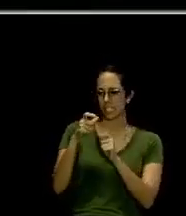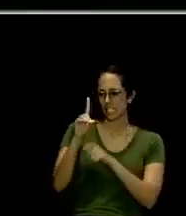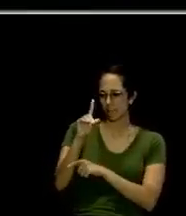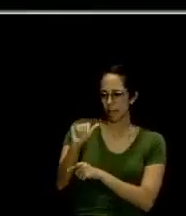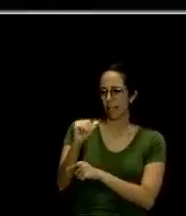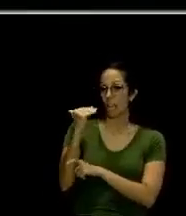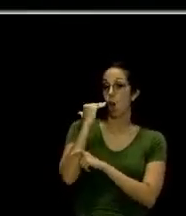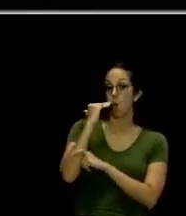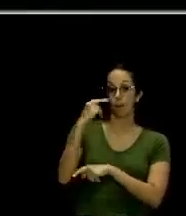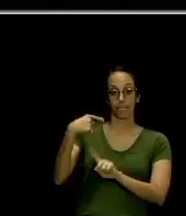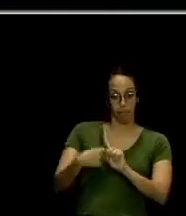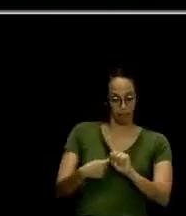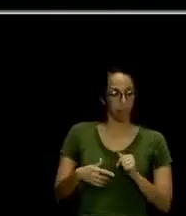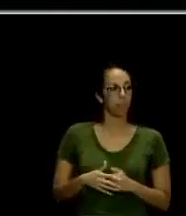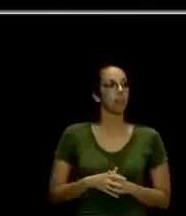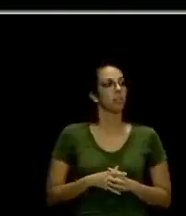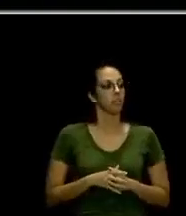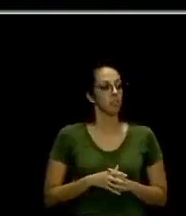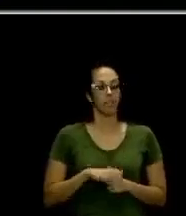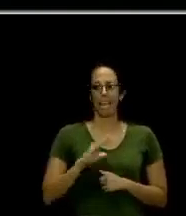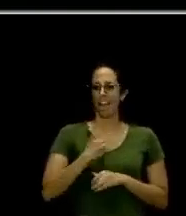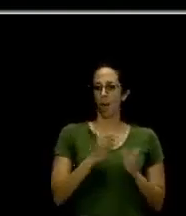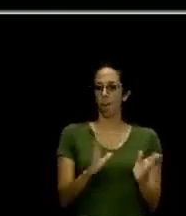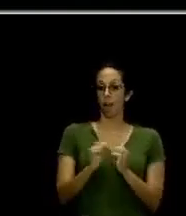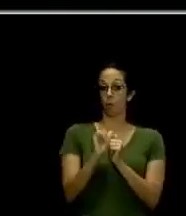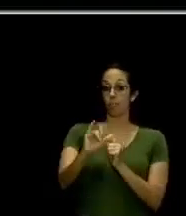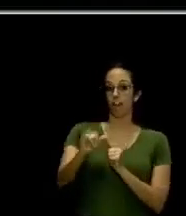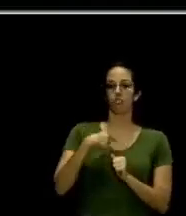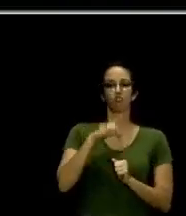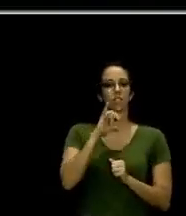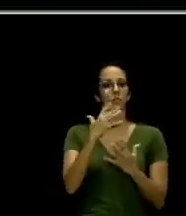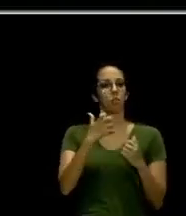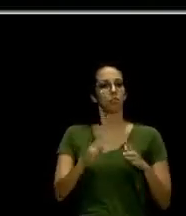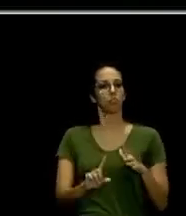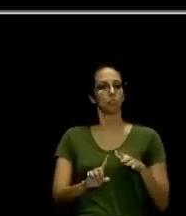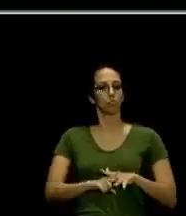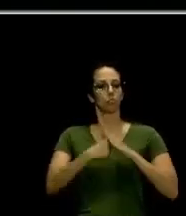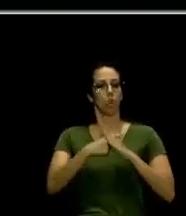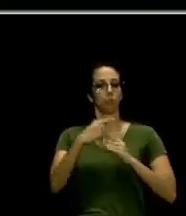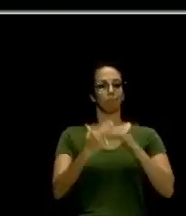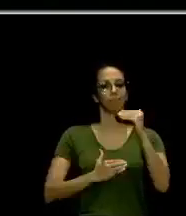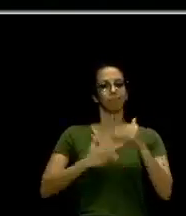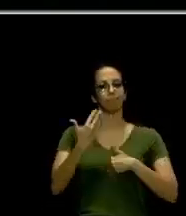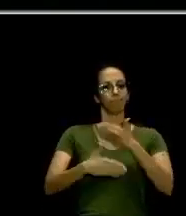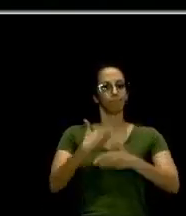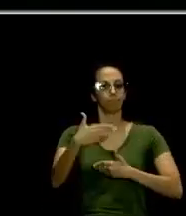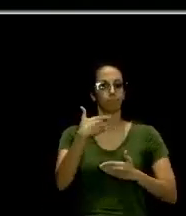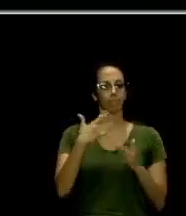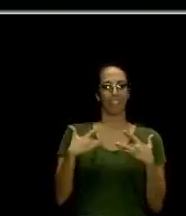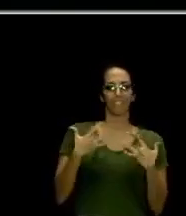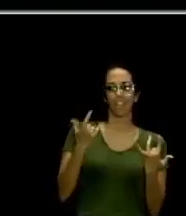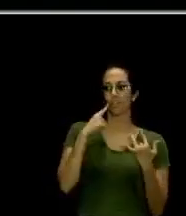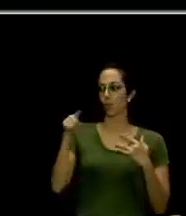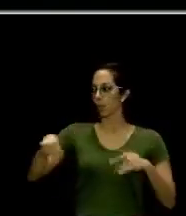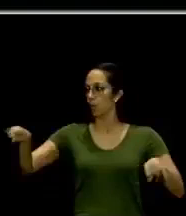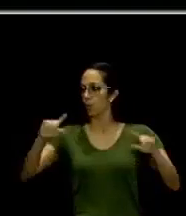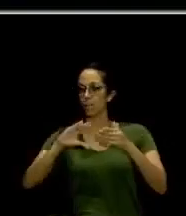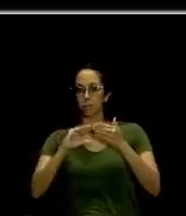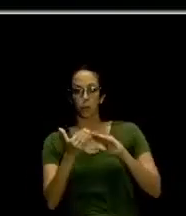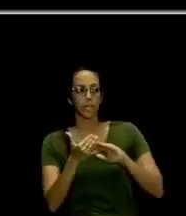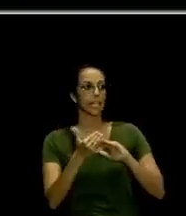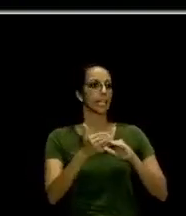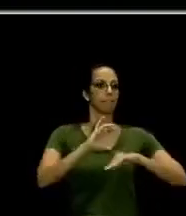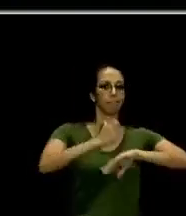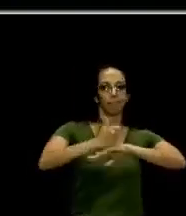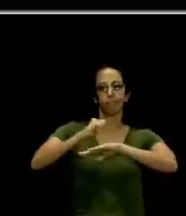Month. And our plan with that is to really start building some events for the community so that they can, first